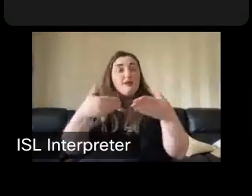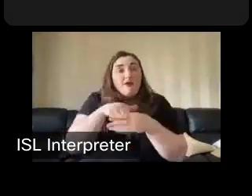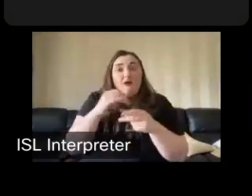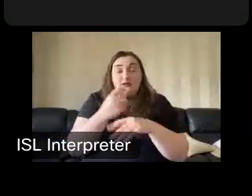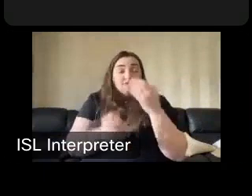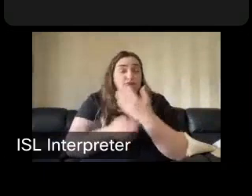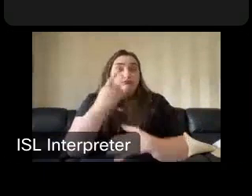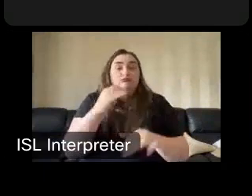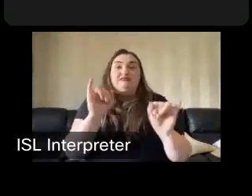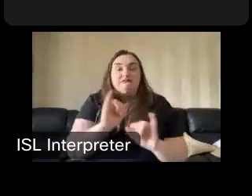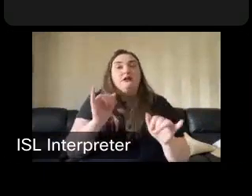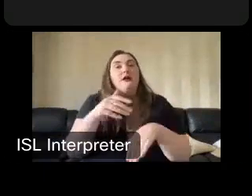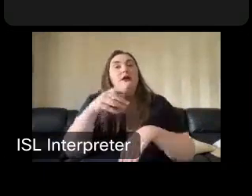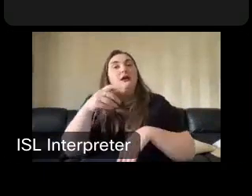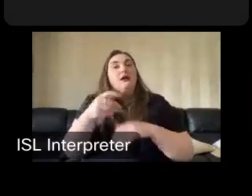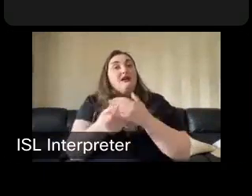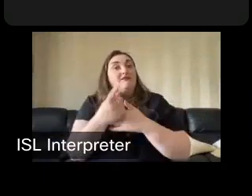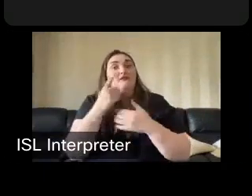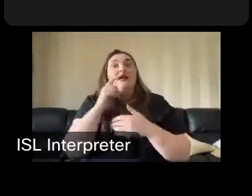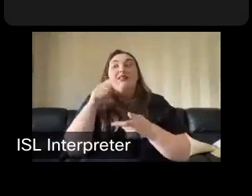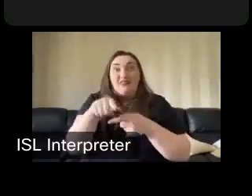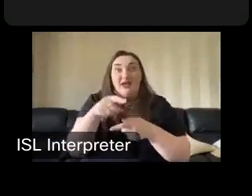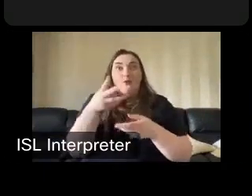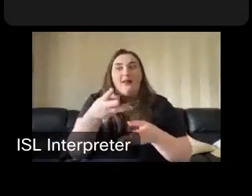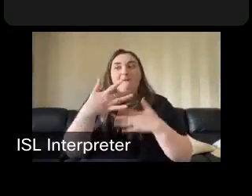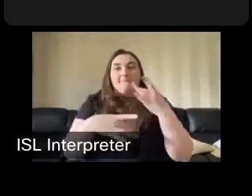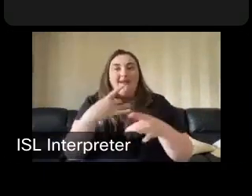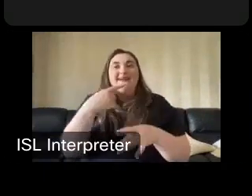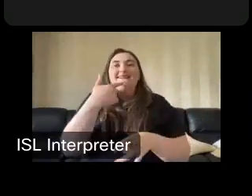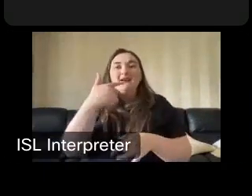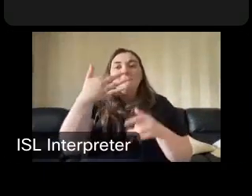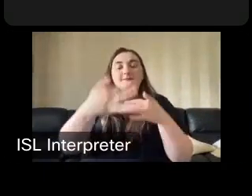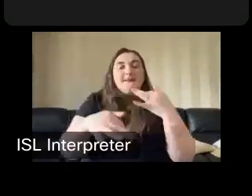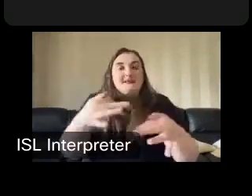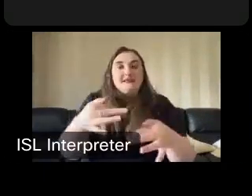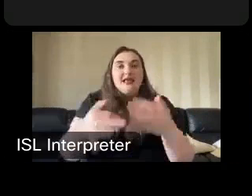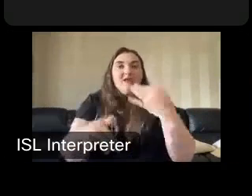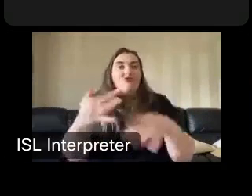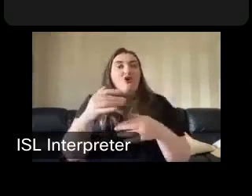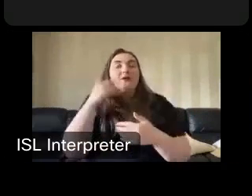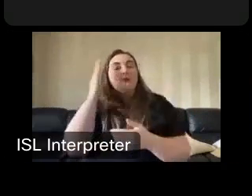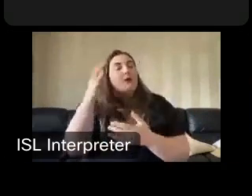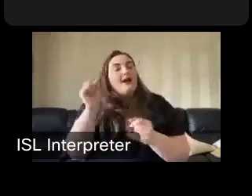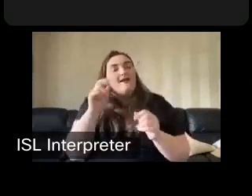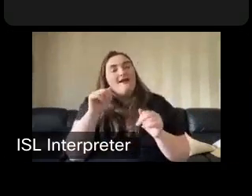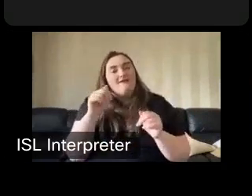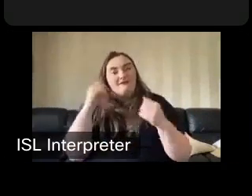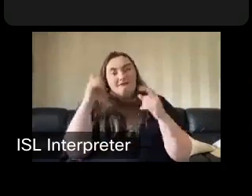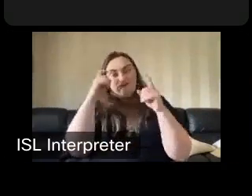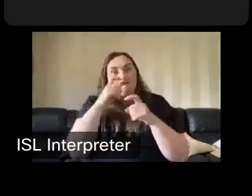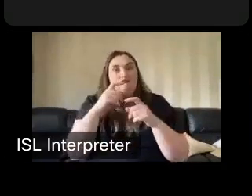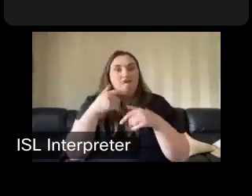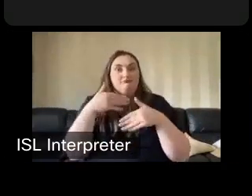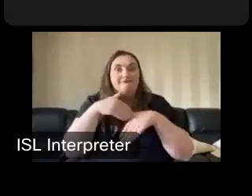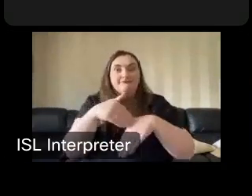more likely to make a subsequent error. We know that it has implications for the quality of interactions